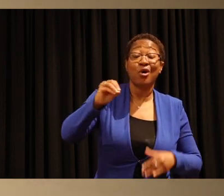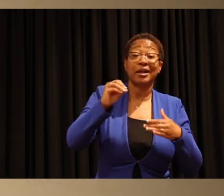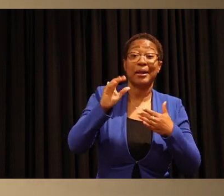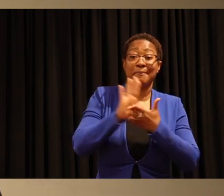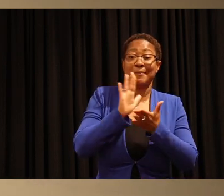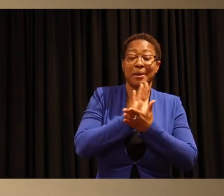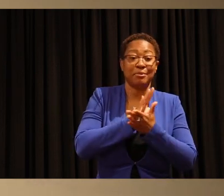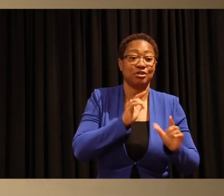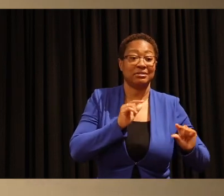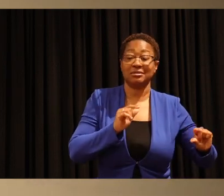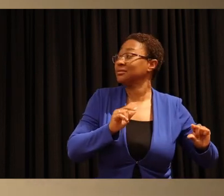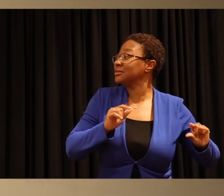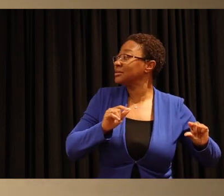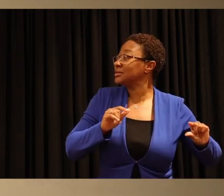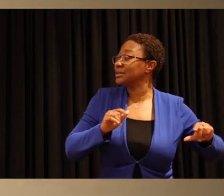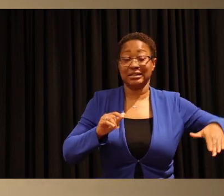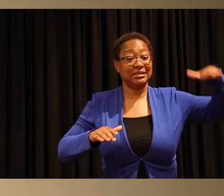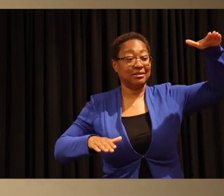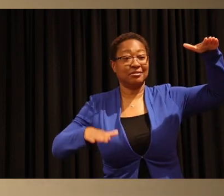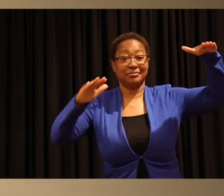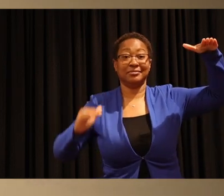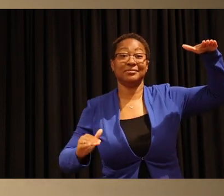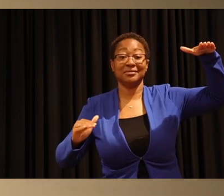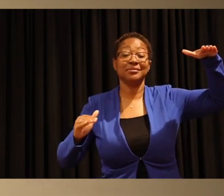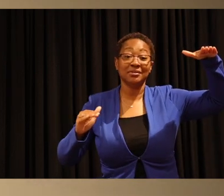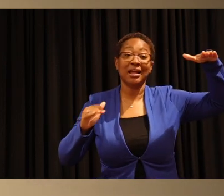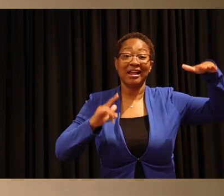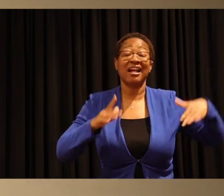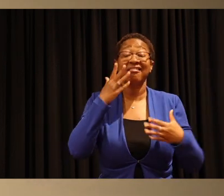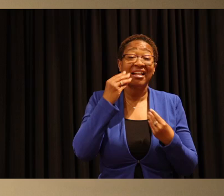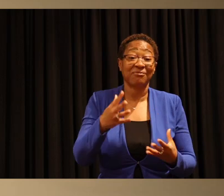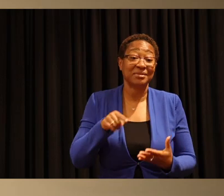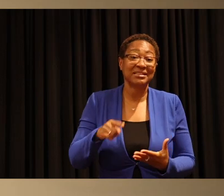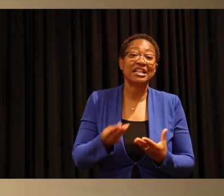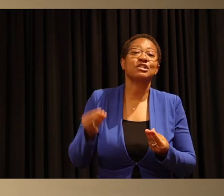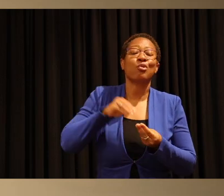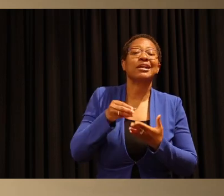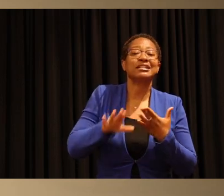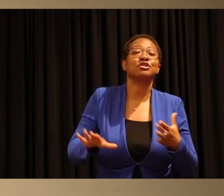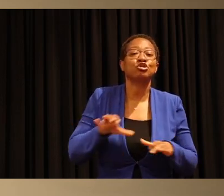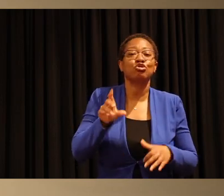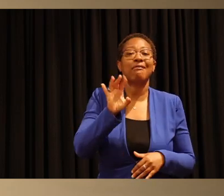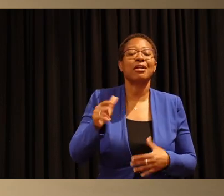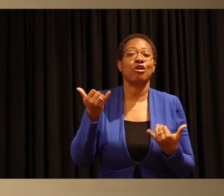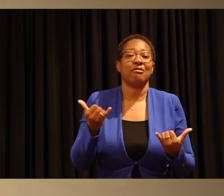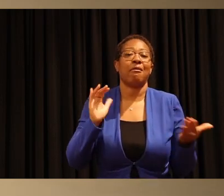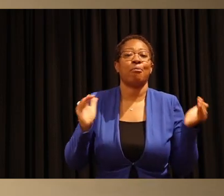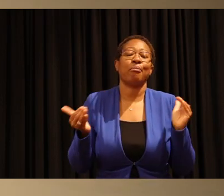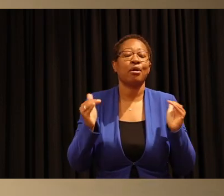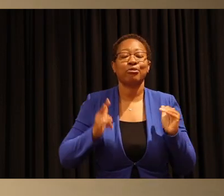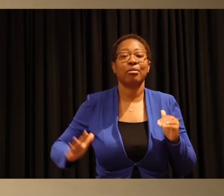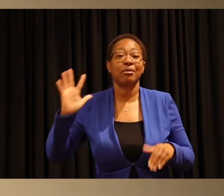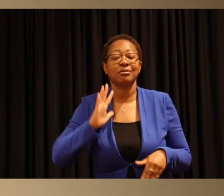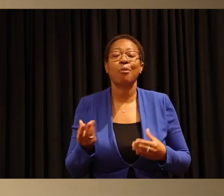Today, stack is up here. There's about 180 pieces of paper. And it's a lot more expensive to do a deal now. There's a lot